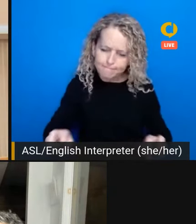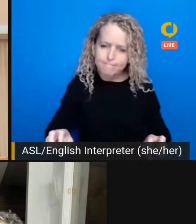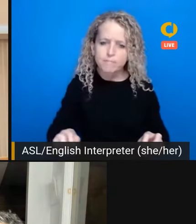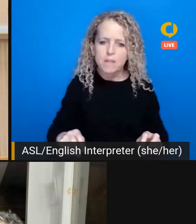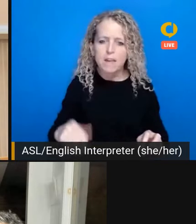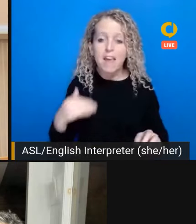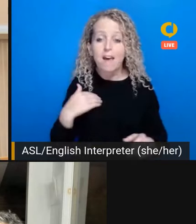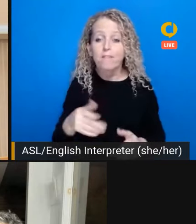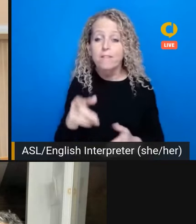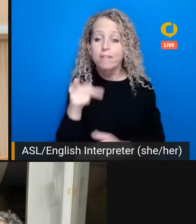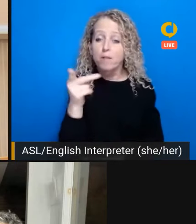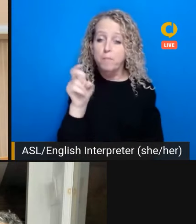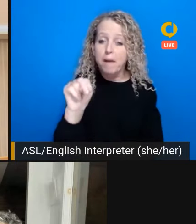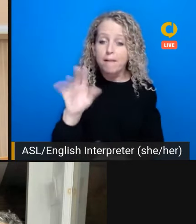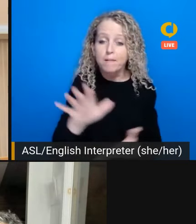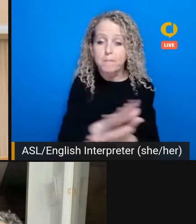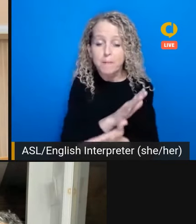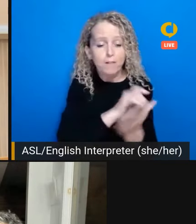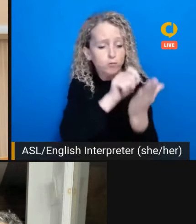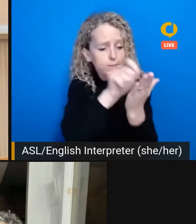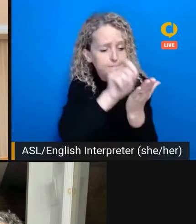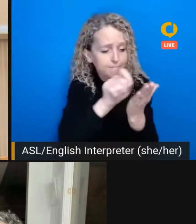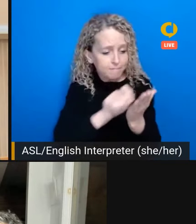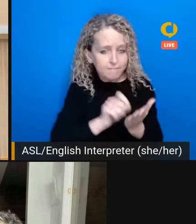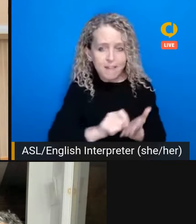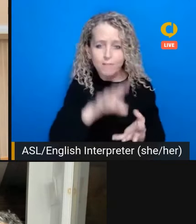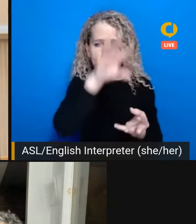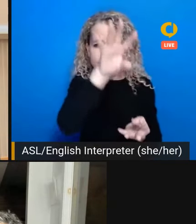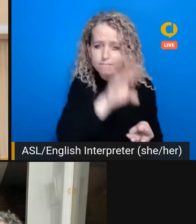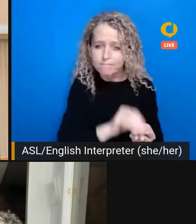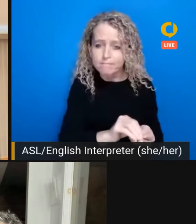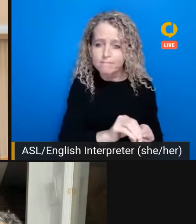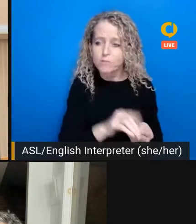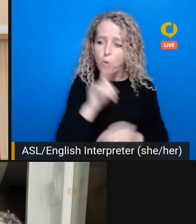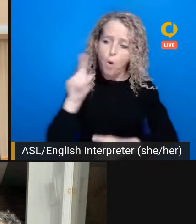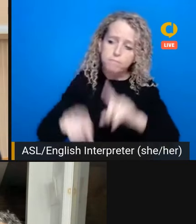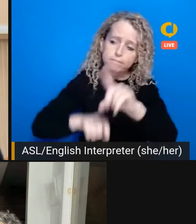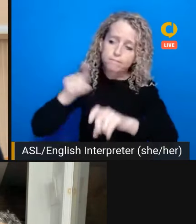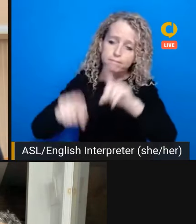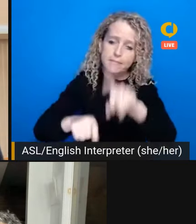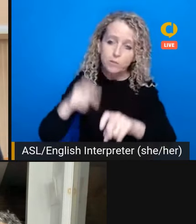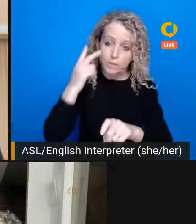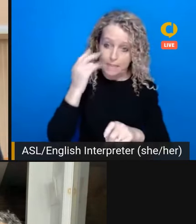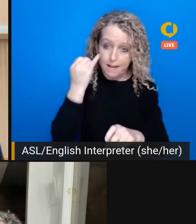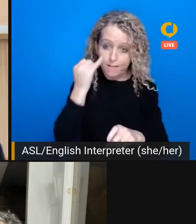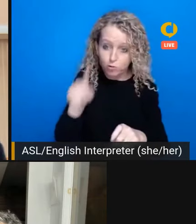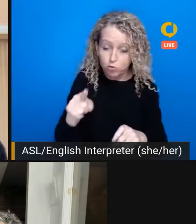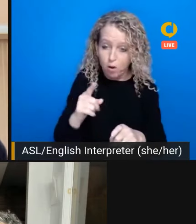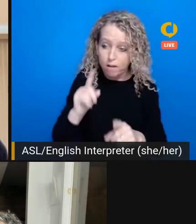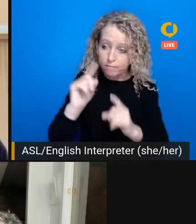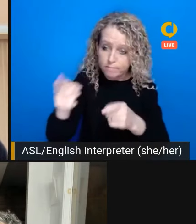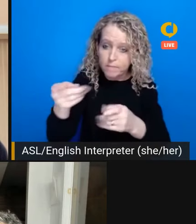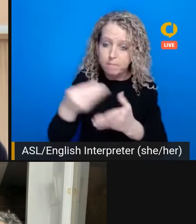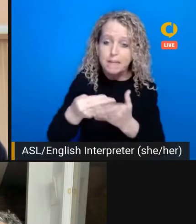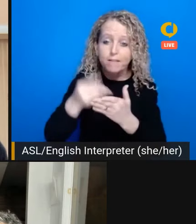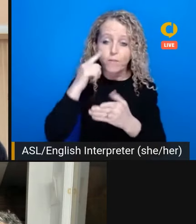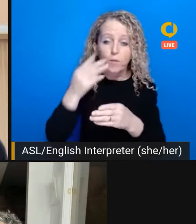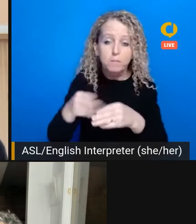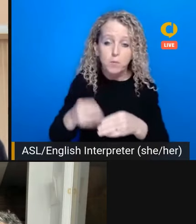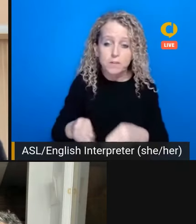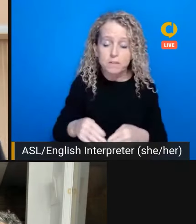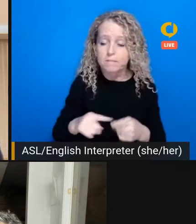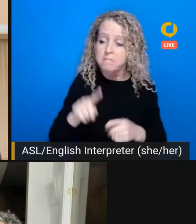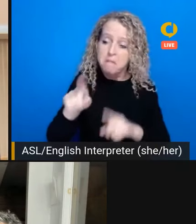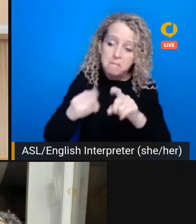you've got a pen and and paper, and you have to add up a bunch of points. And so you ask people a bunch of questions about like how much money they make and how much education they have